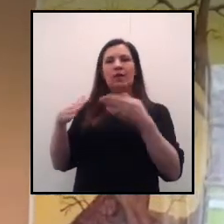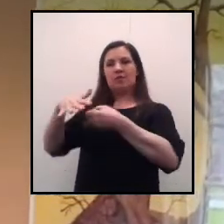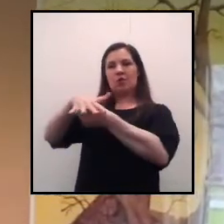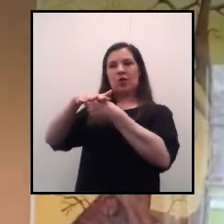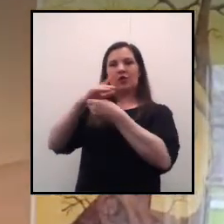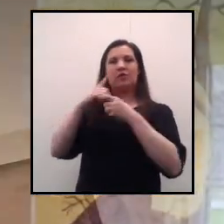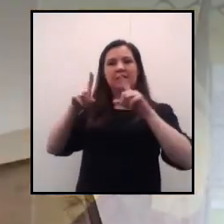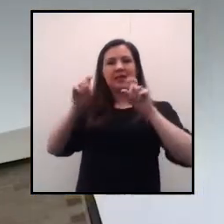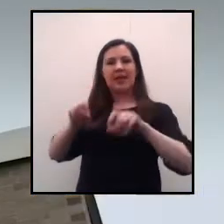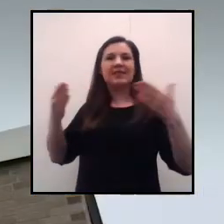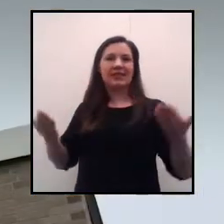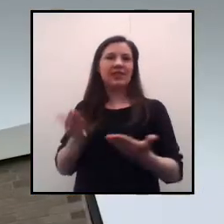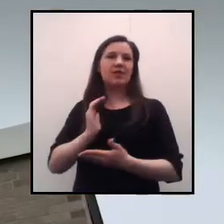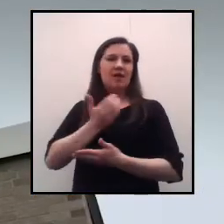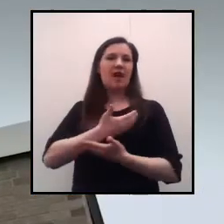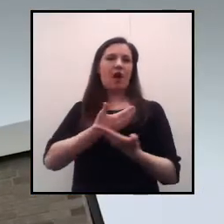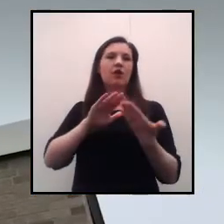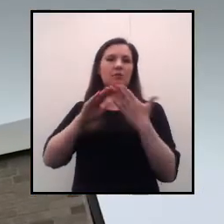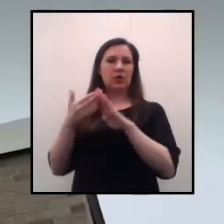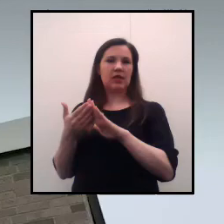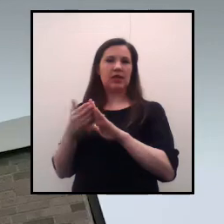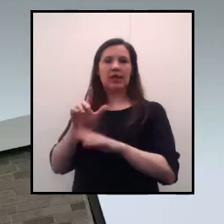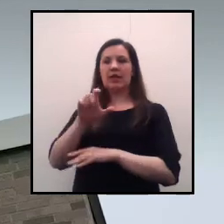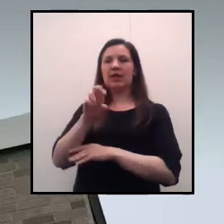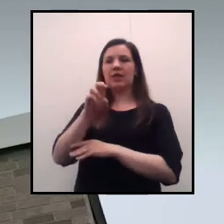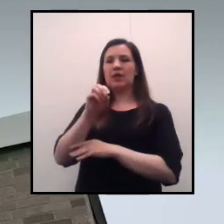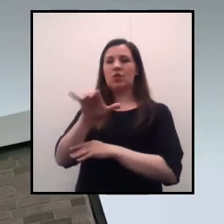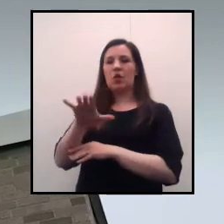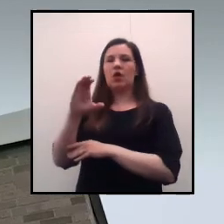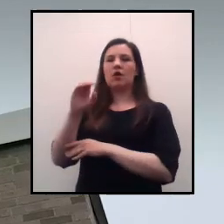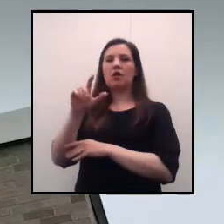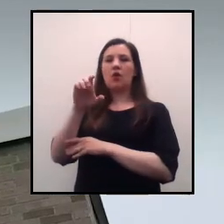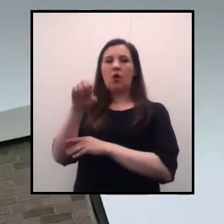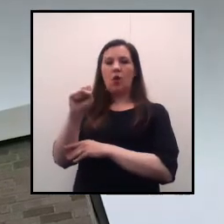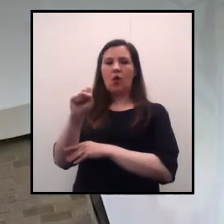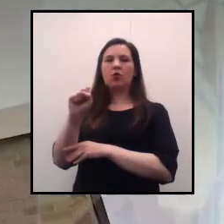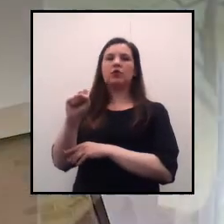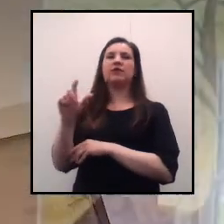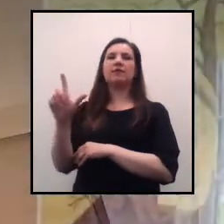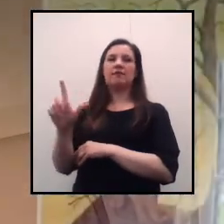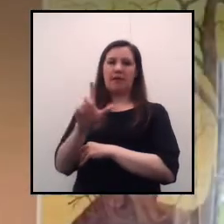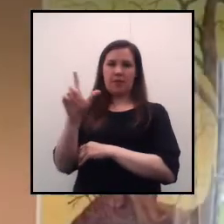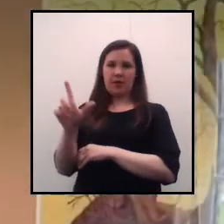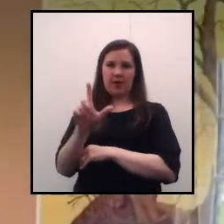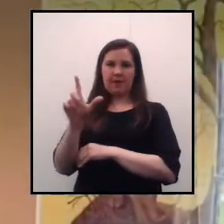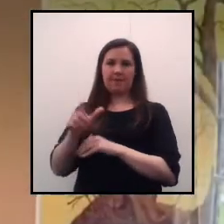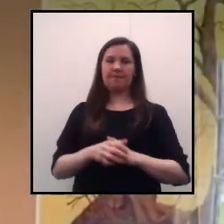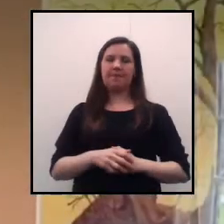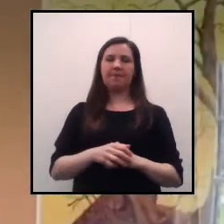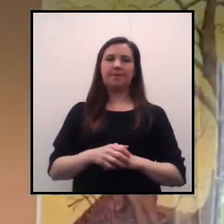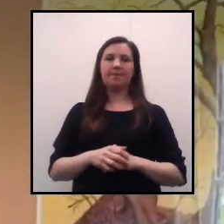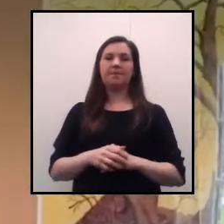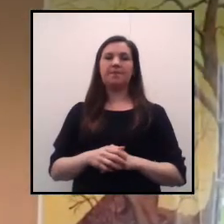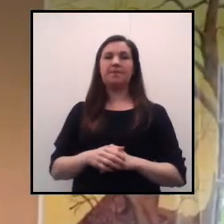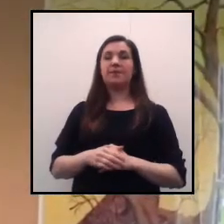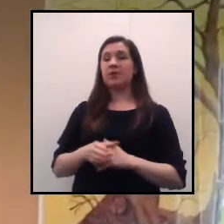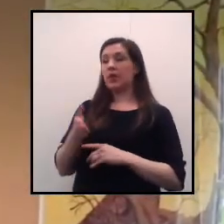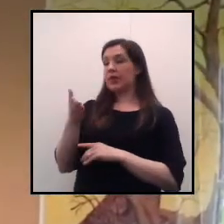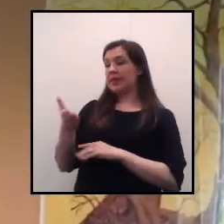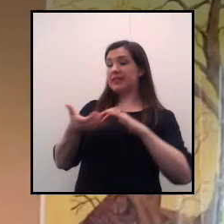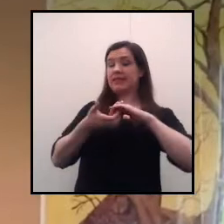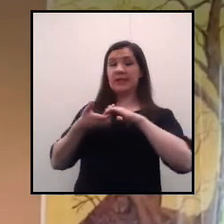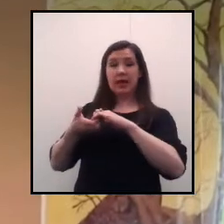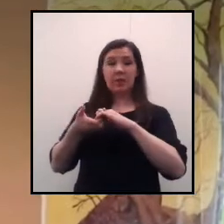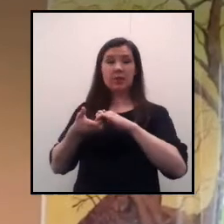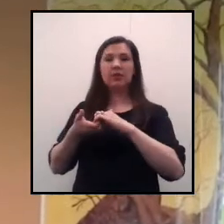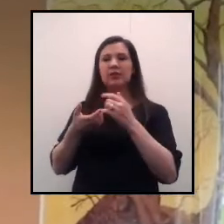here in our community at the Leroy Coles Library. This collaboration and innovation will serve as a model